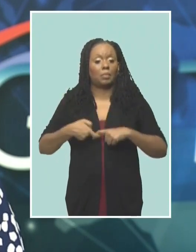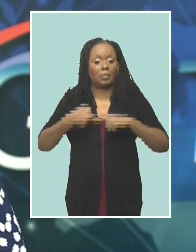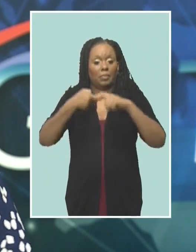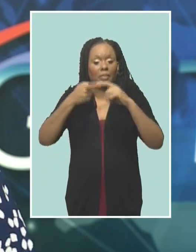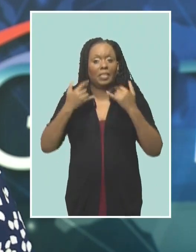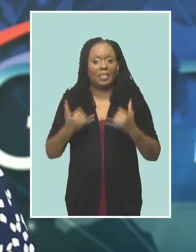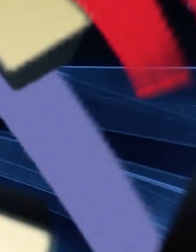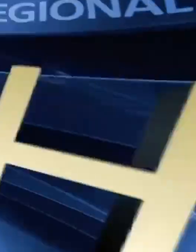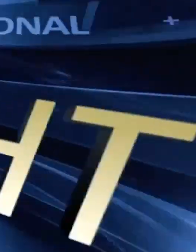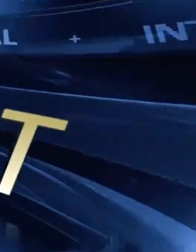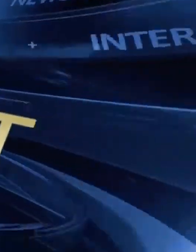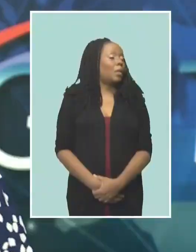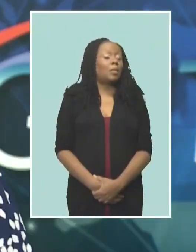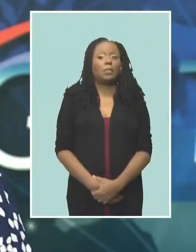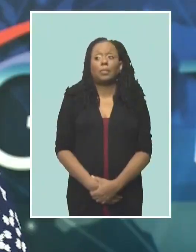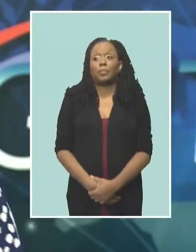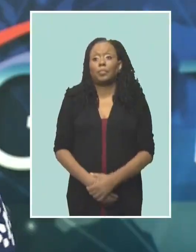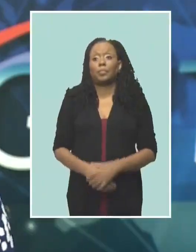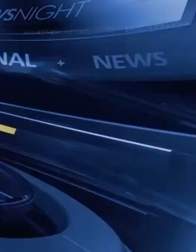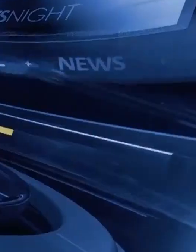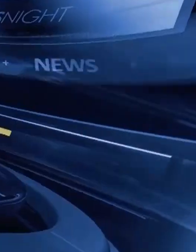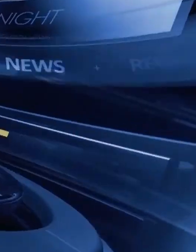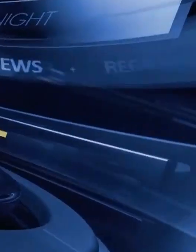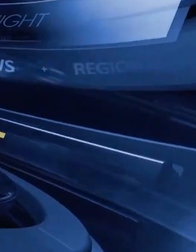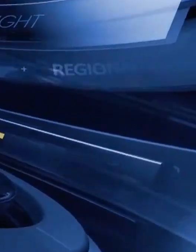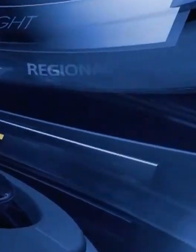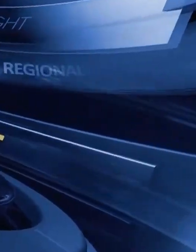better. Stay with us.